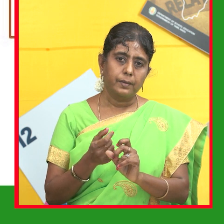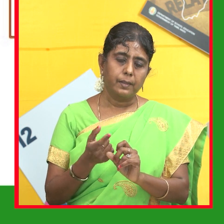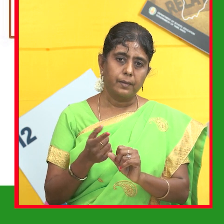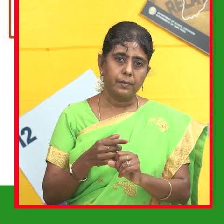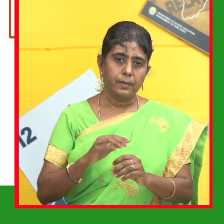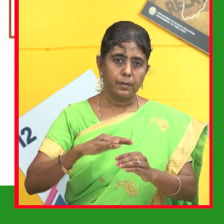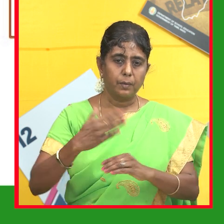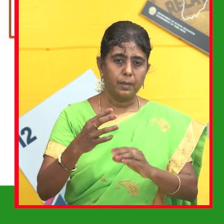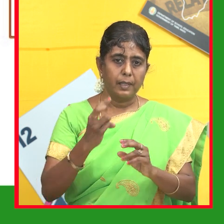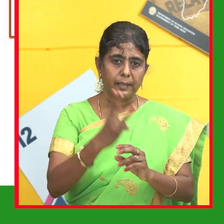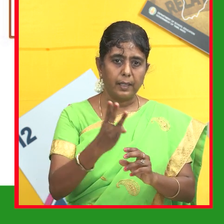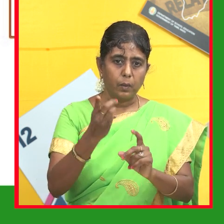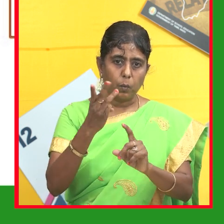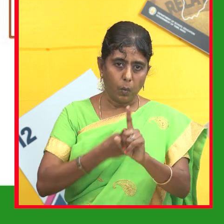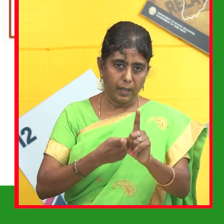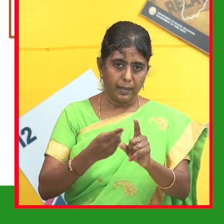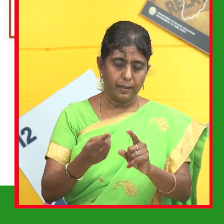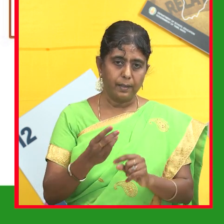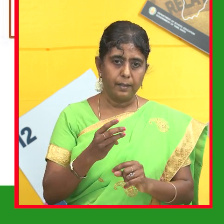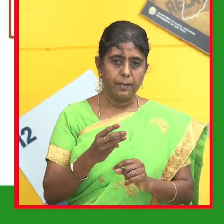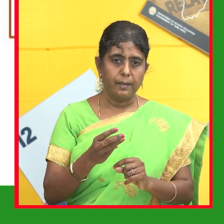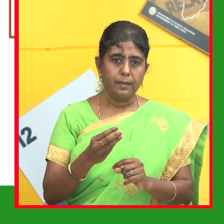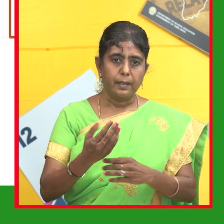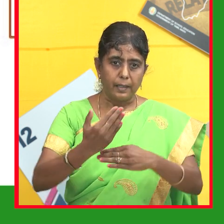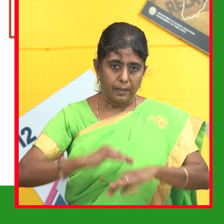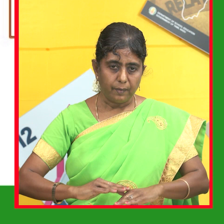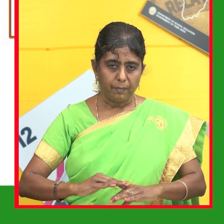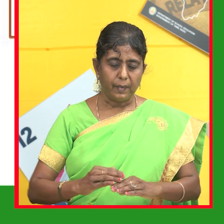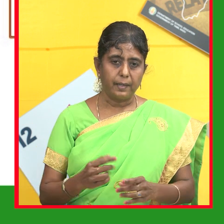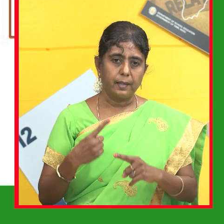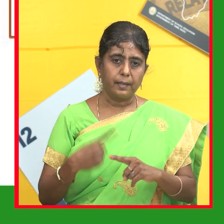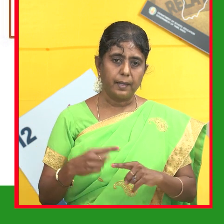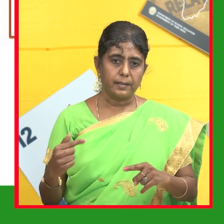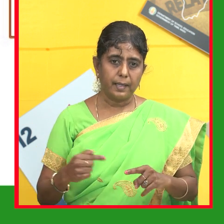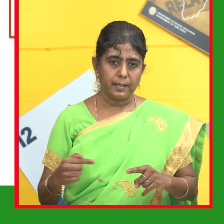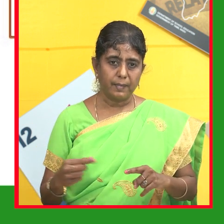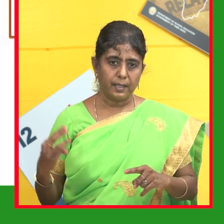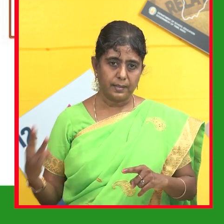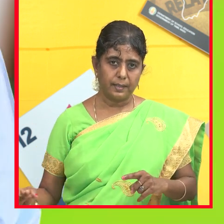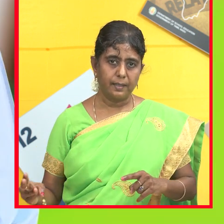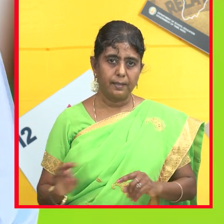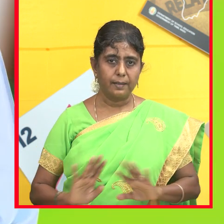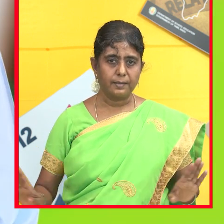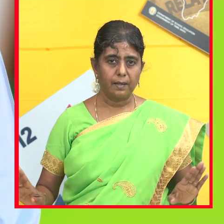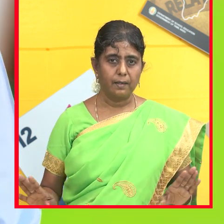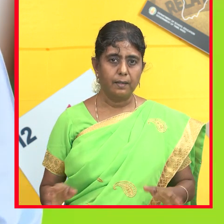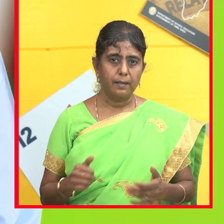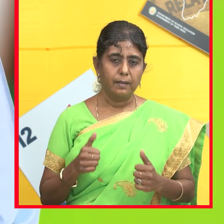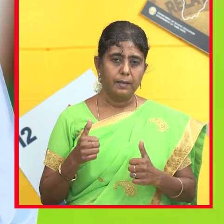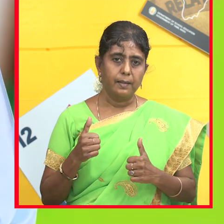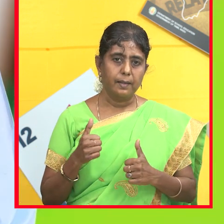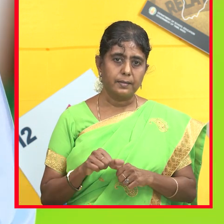In the numerator we have 3 into y, so that's a 3y. In the denominator we have x minus 3,